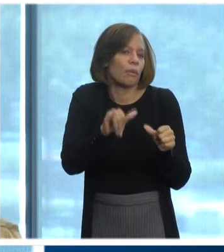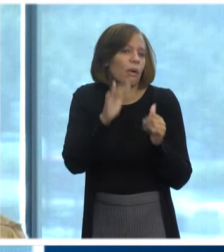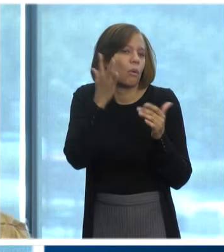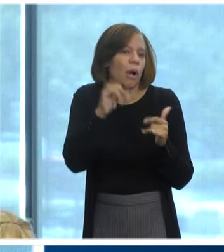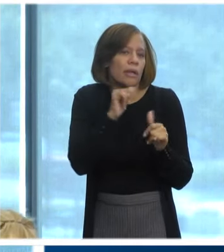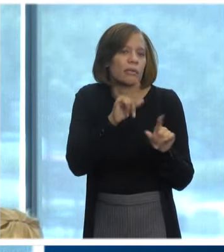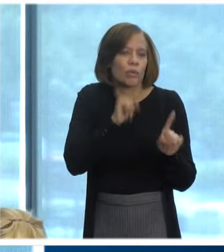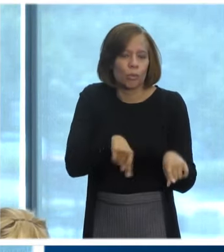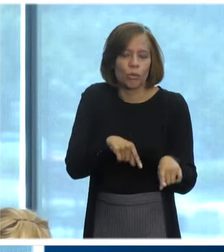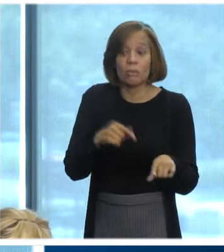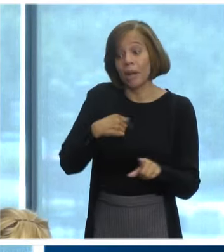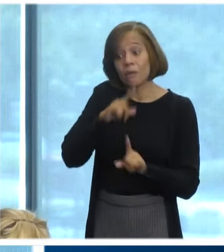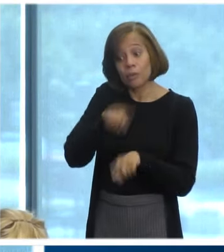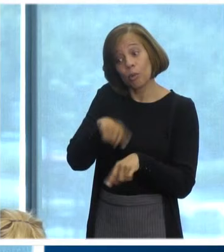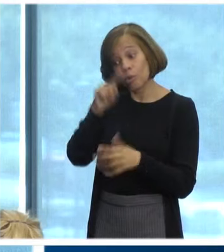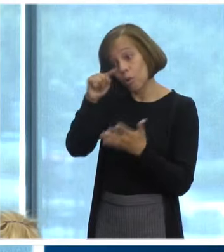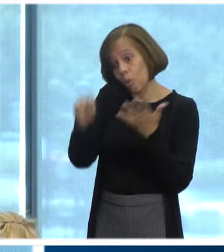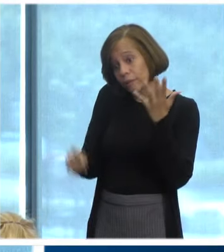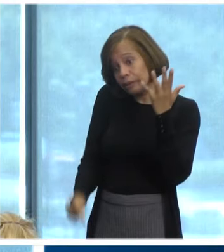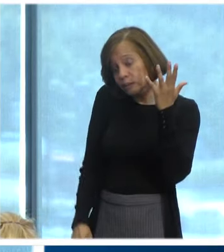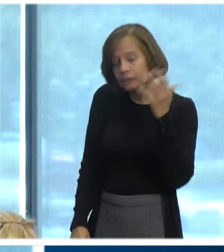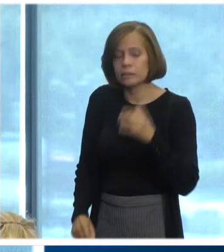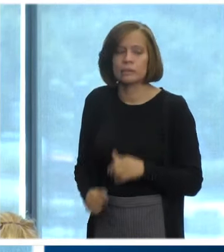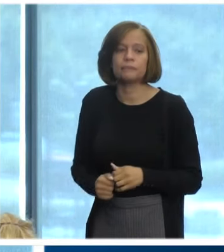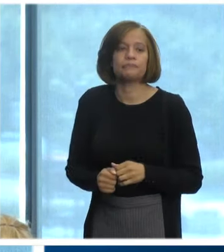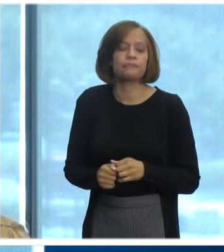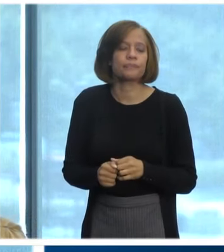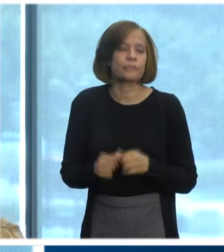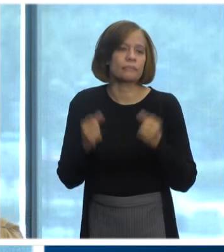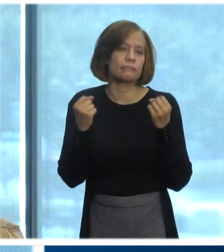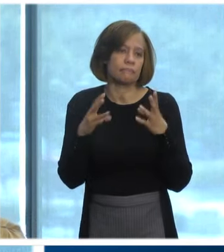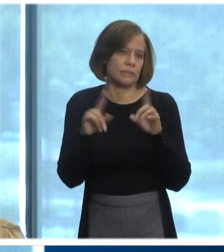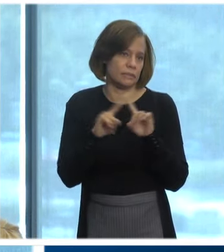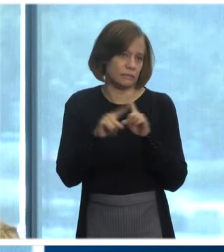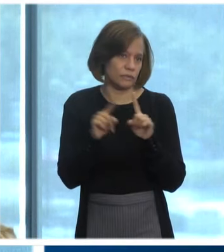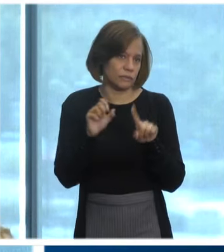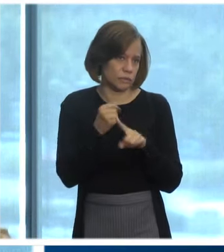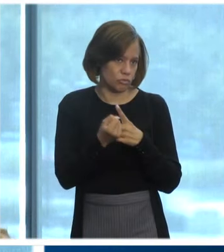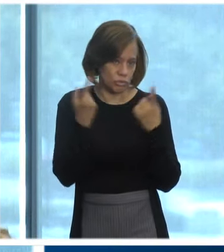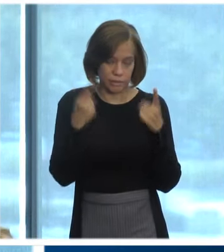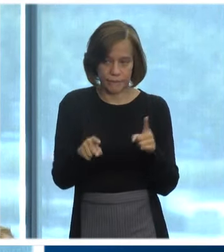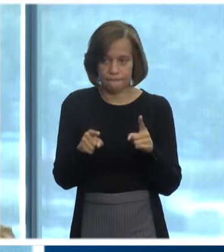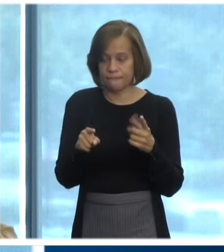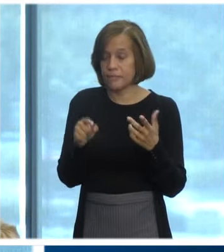report all these because, again, so much was going on, it was so chaotic. Whether the officer